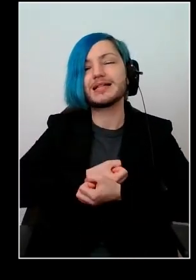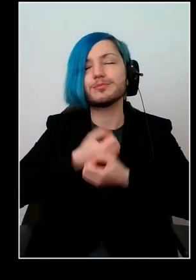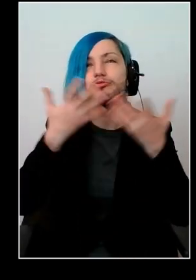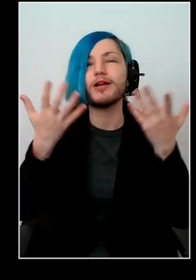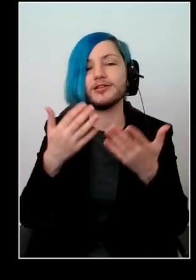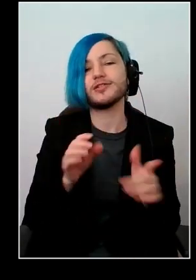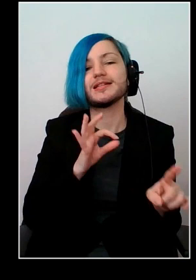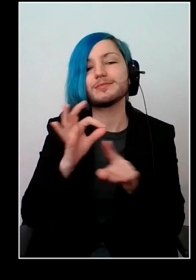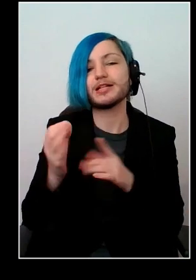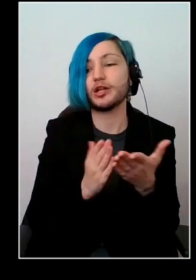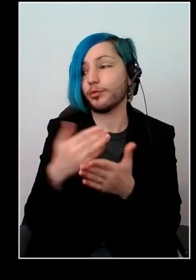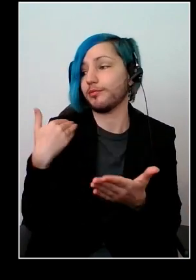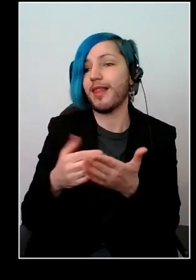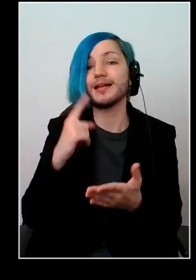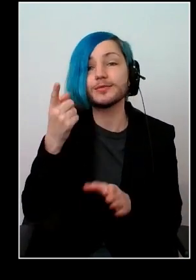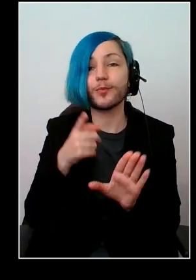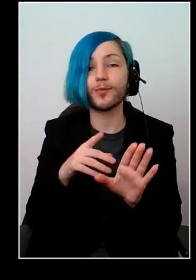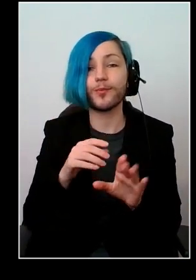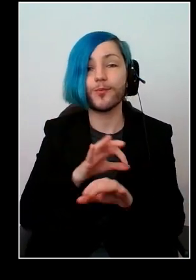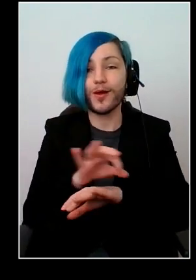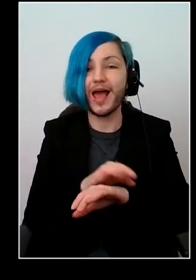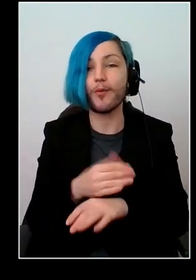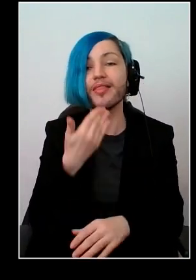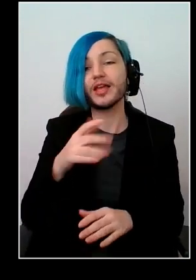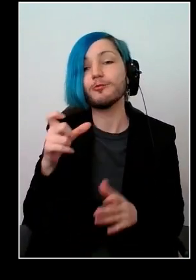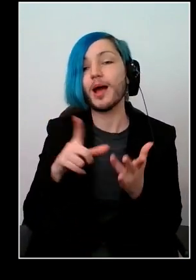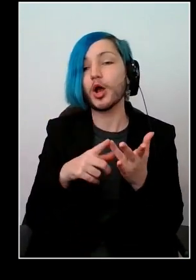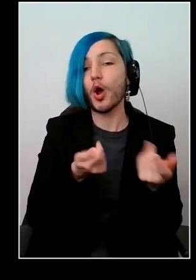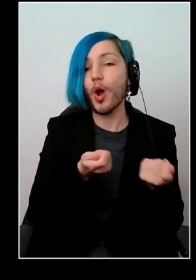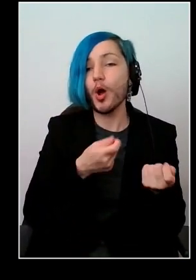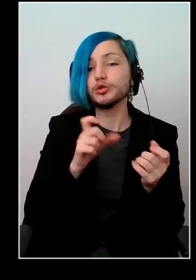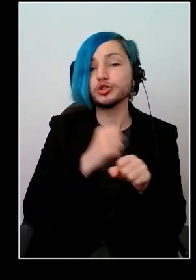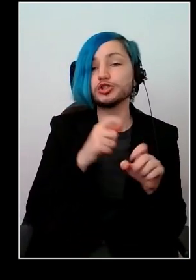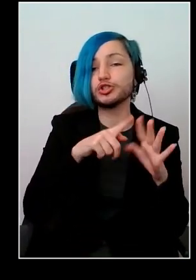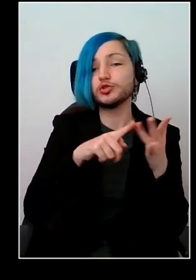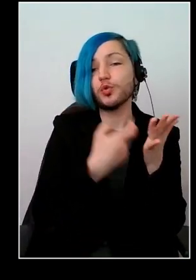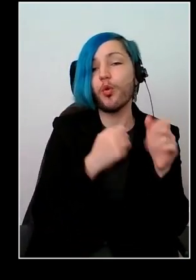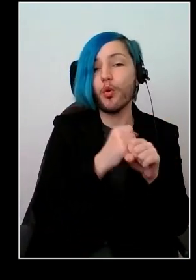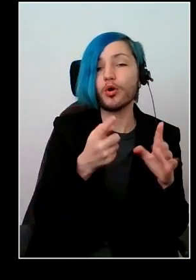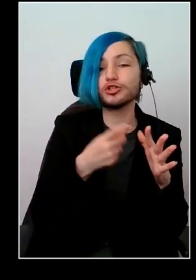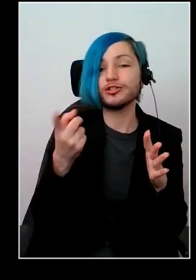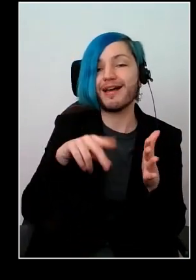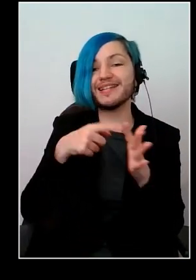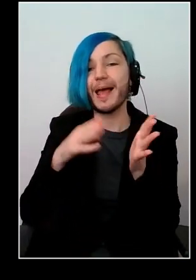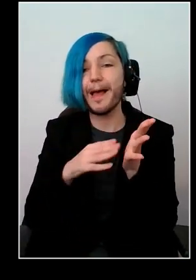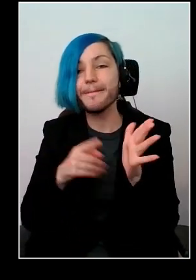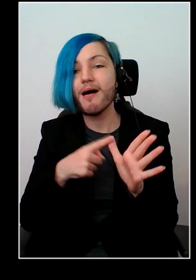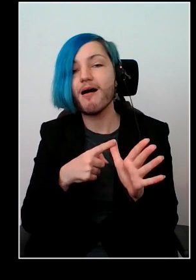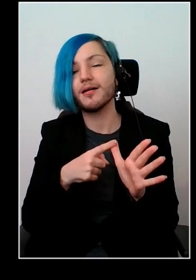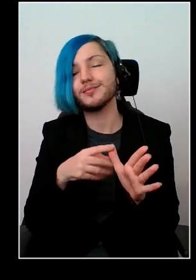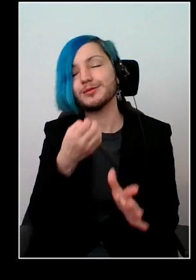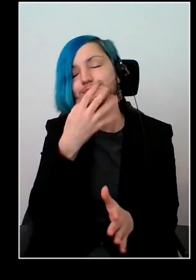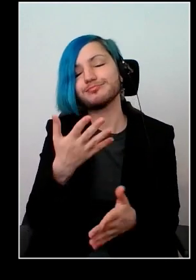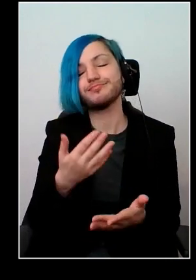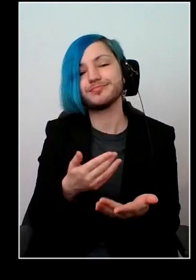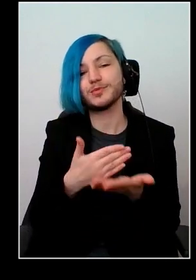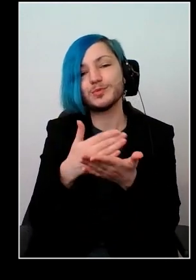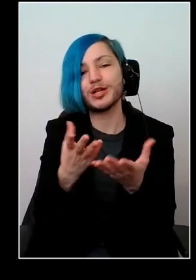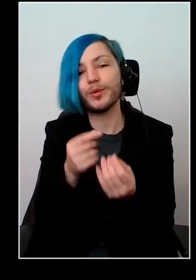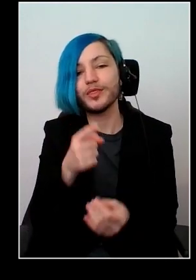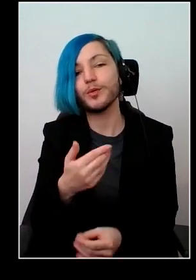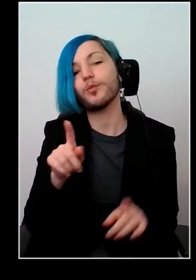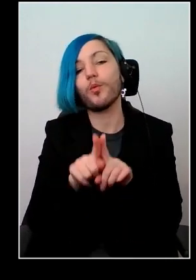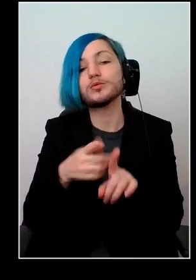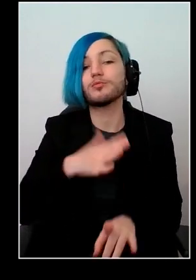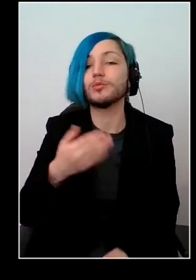last hour. Thank you to my co-hosts today, George and Emma. It's been wonderful sharing the virtual stage with you both, so thank you. I'd also like to thank